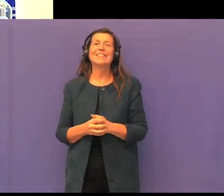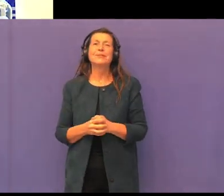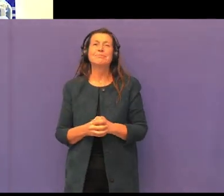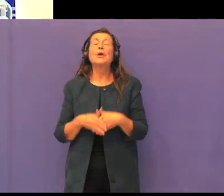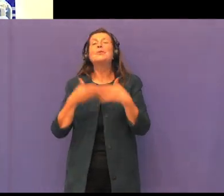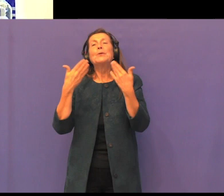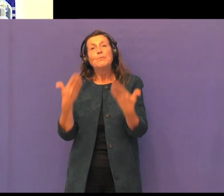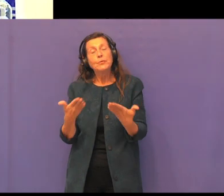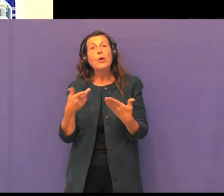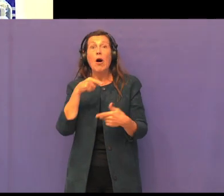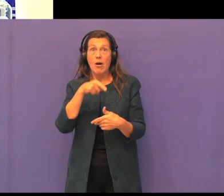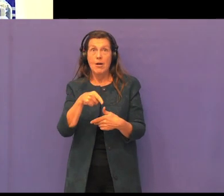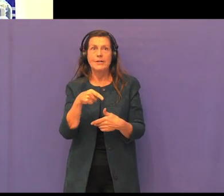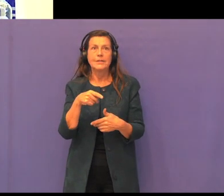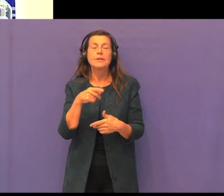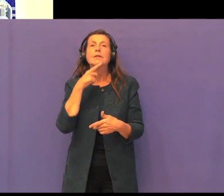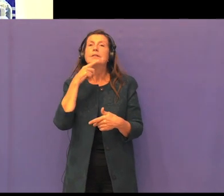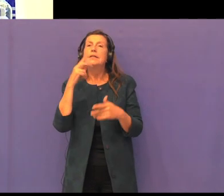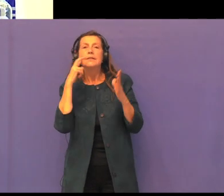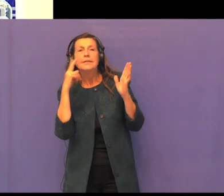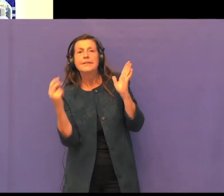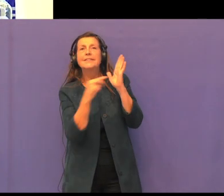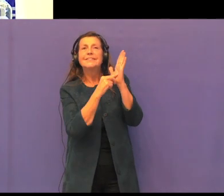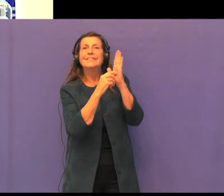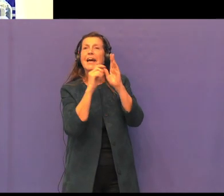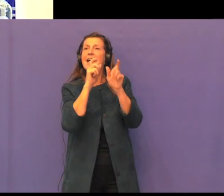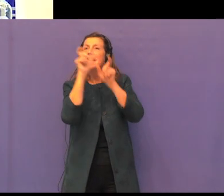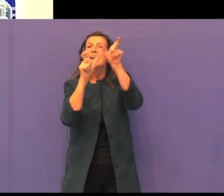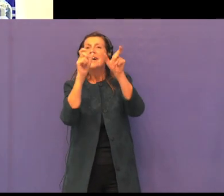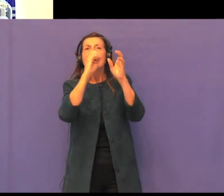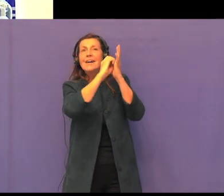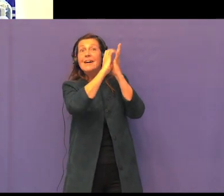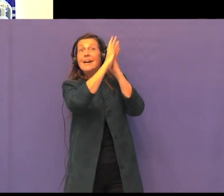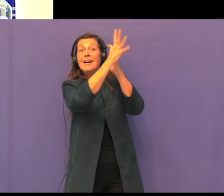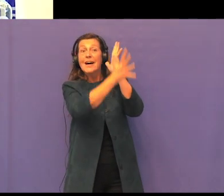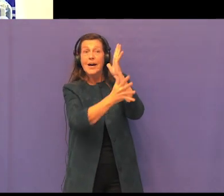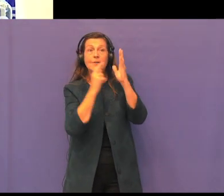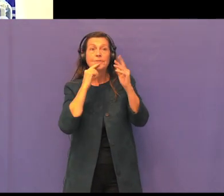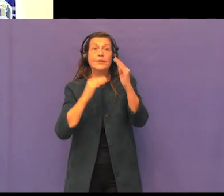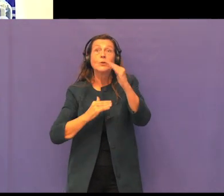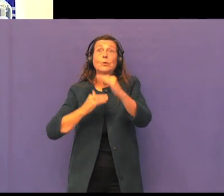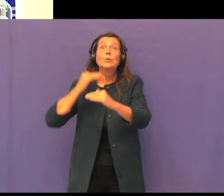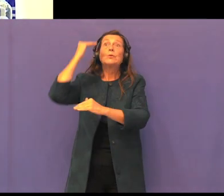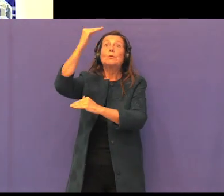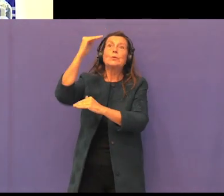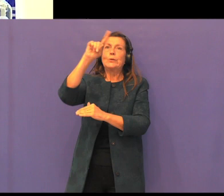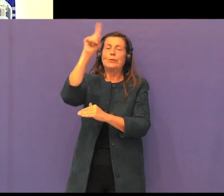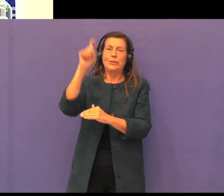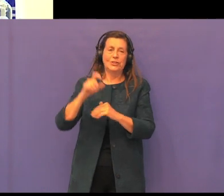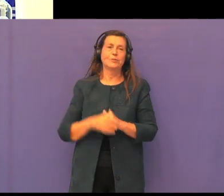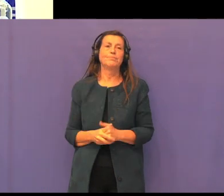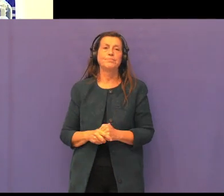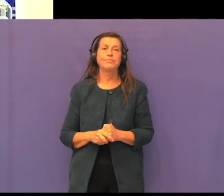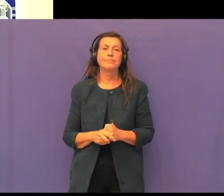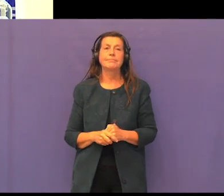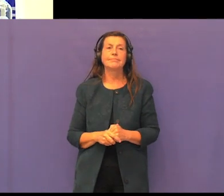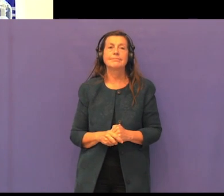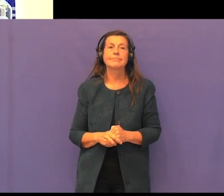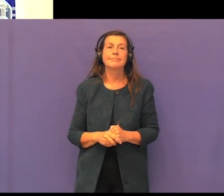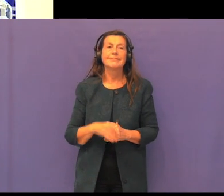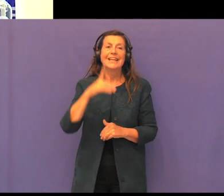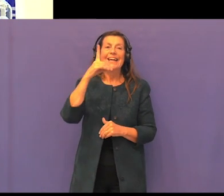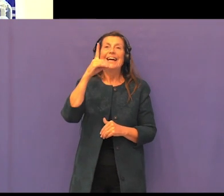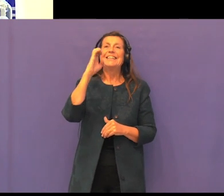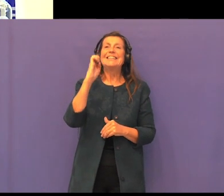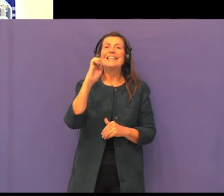see them. I'm going to go to one from Delia, and Delia, is machine translation